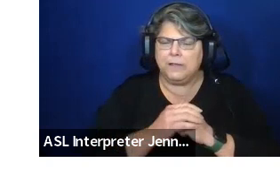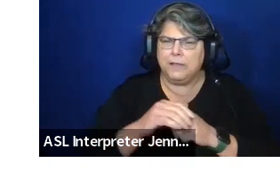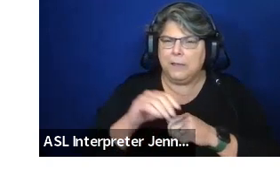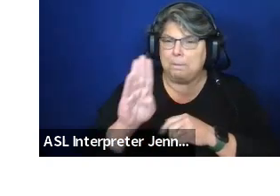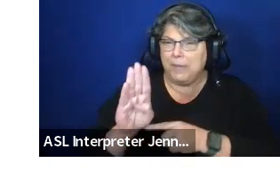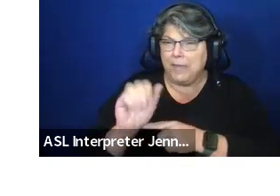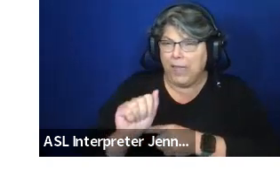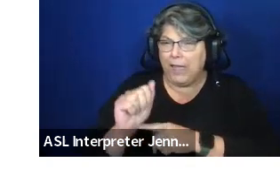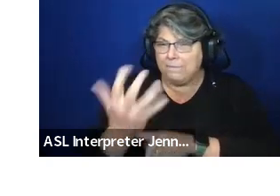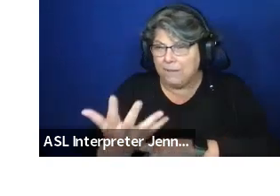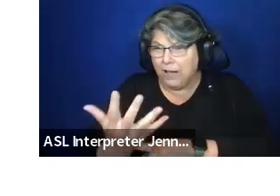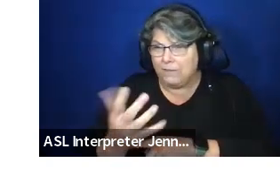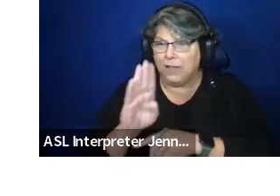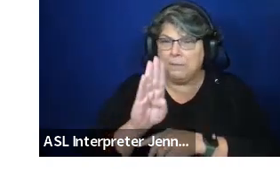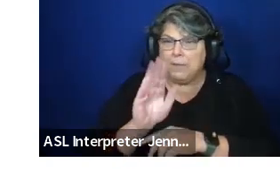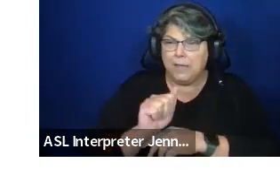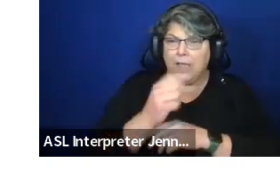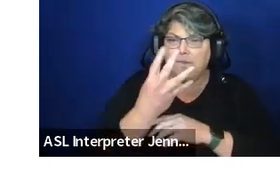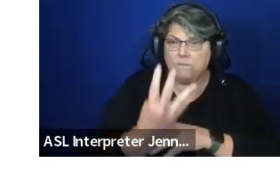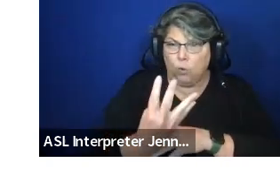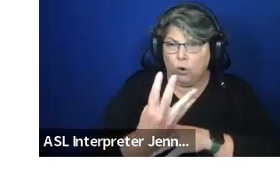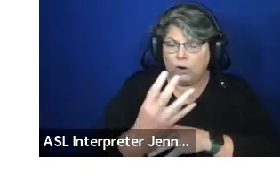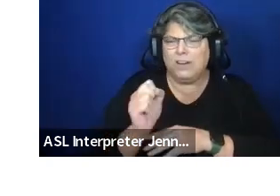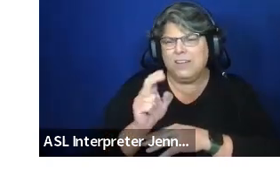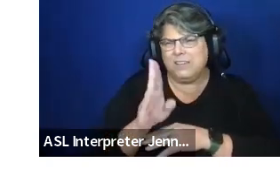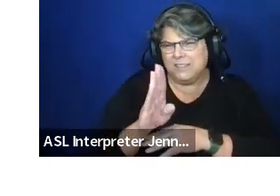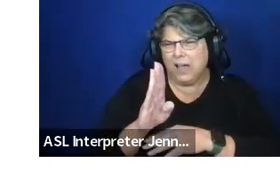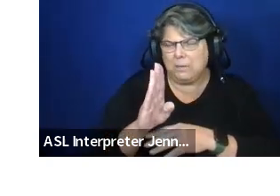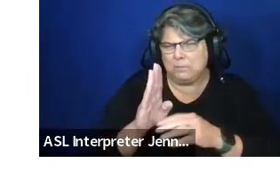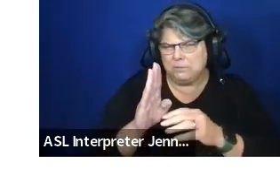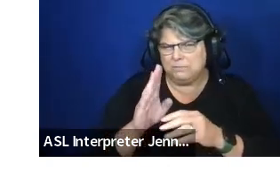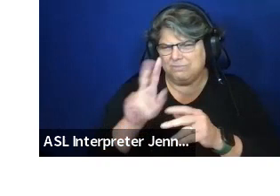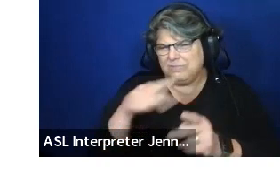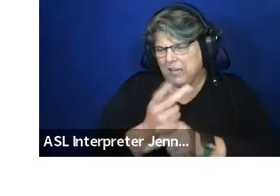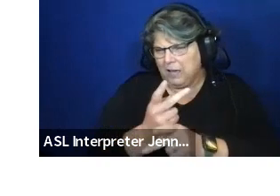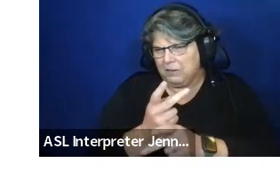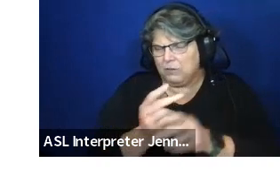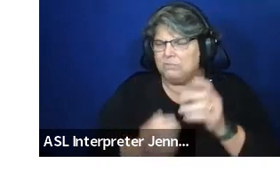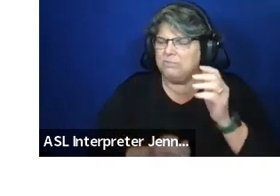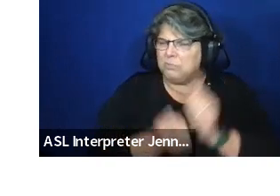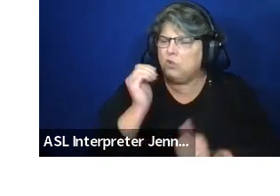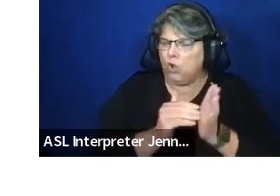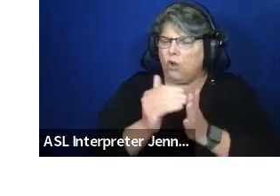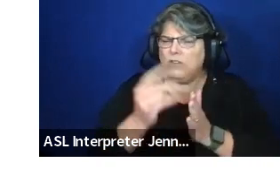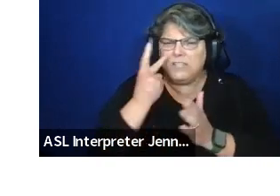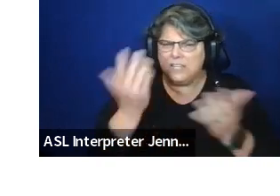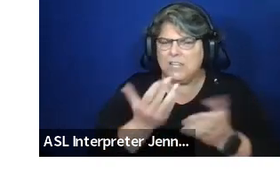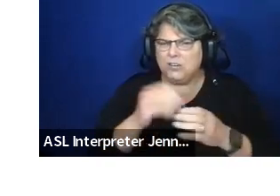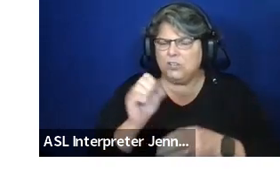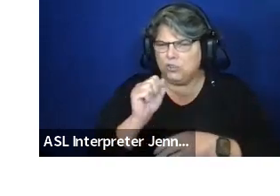BA5 and BA4 subvariants are remaining the most dominant variants that we're seeing in Sonoma